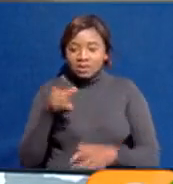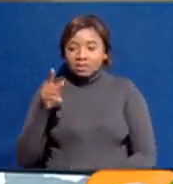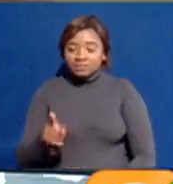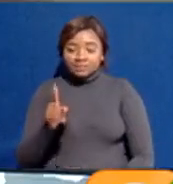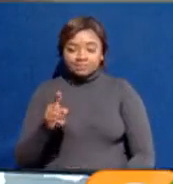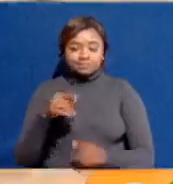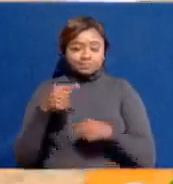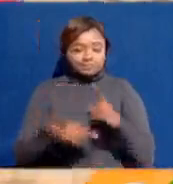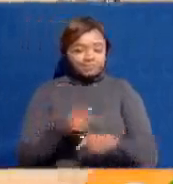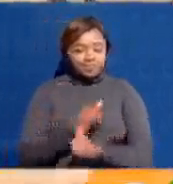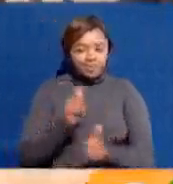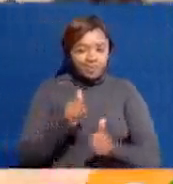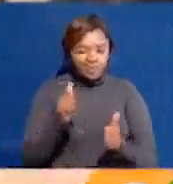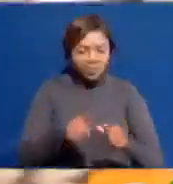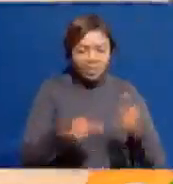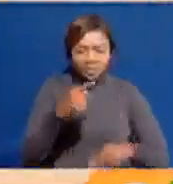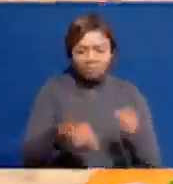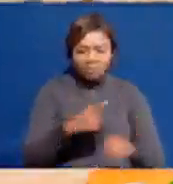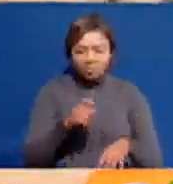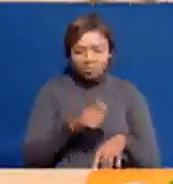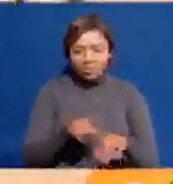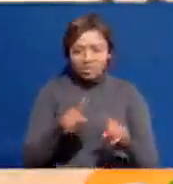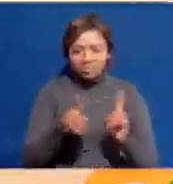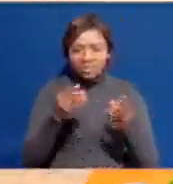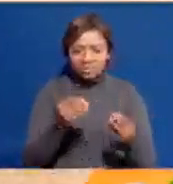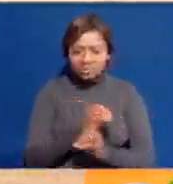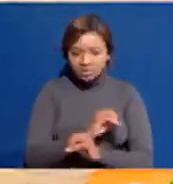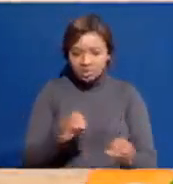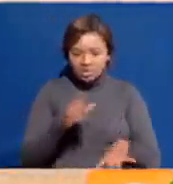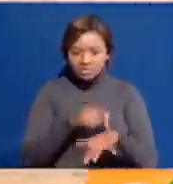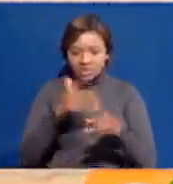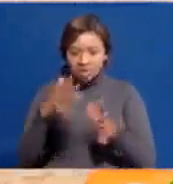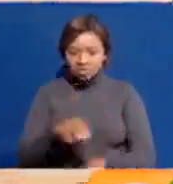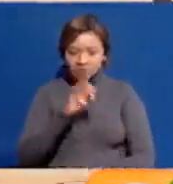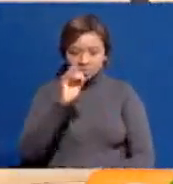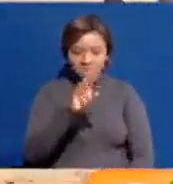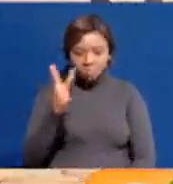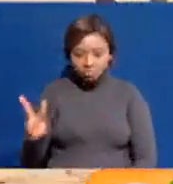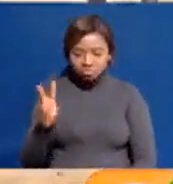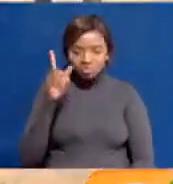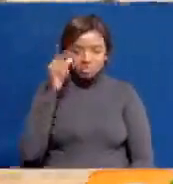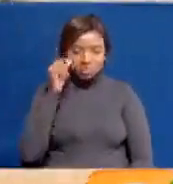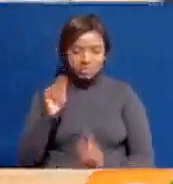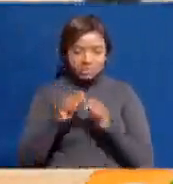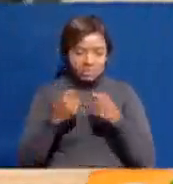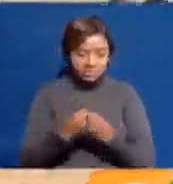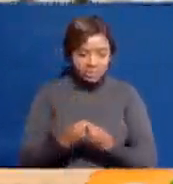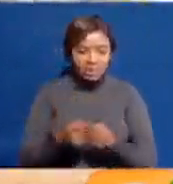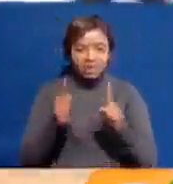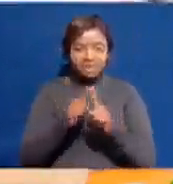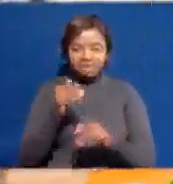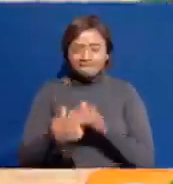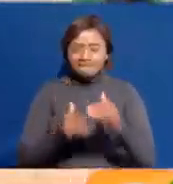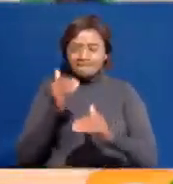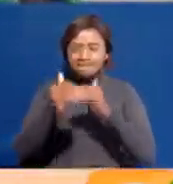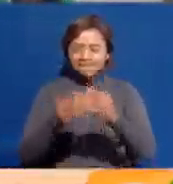form, but started the tournament on the wrong foot, losing 0-2 to Mombasa Saints in Pool A. They recovered to